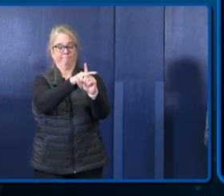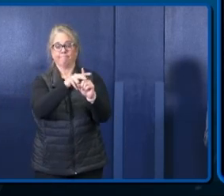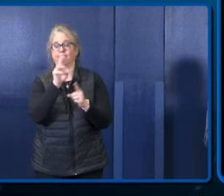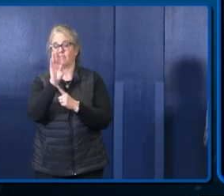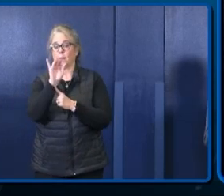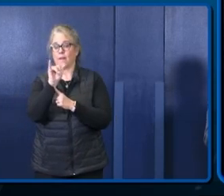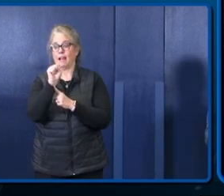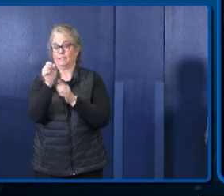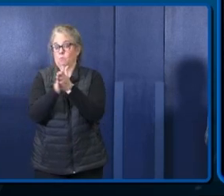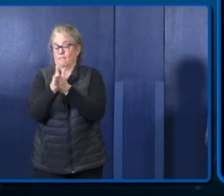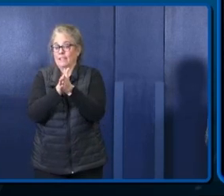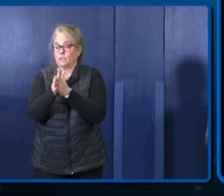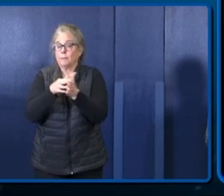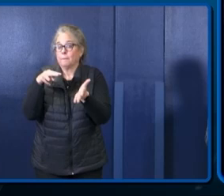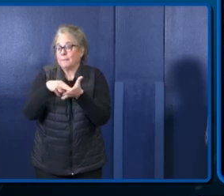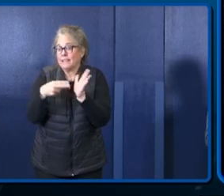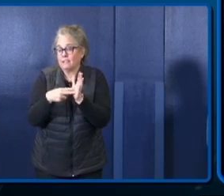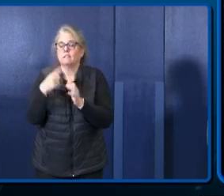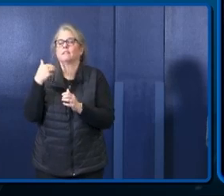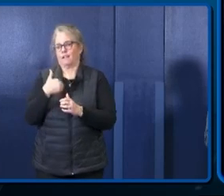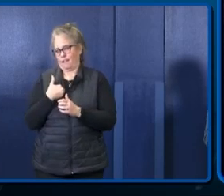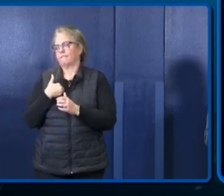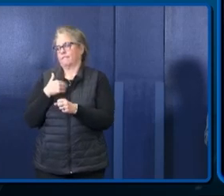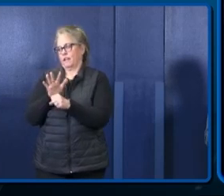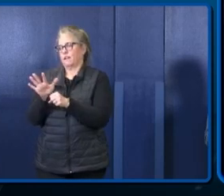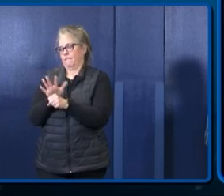that there's enough evidence to satisfy our burden on